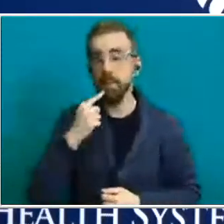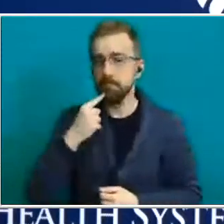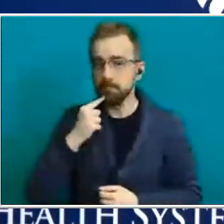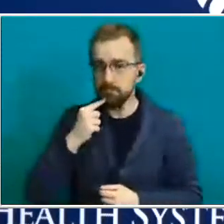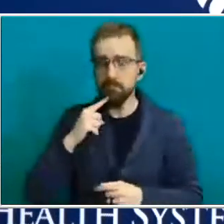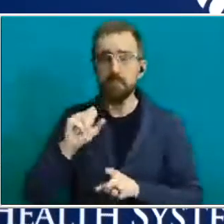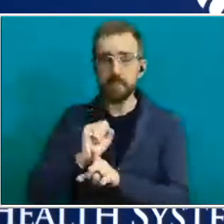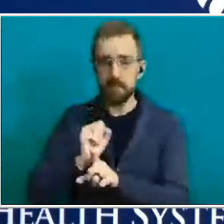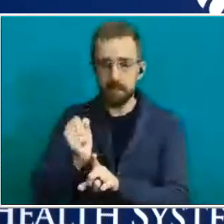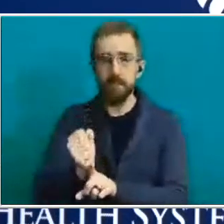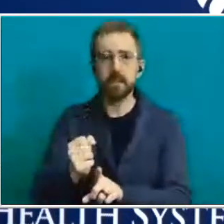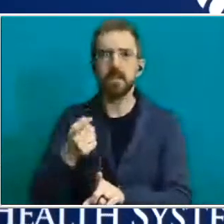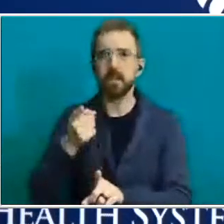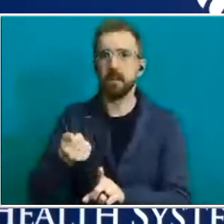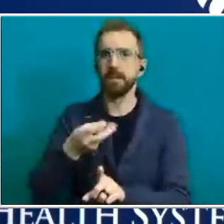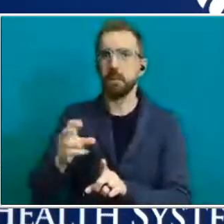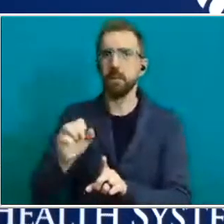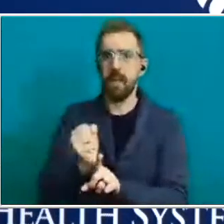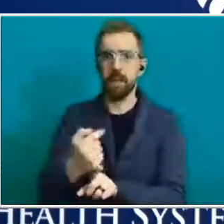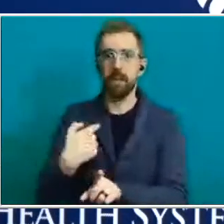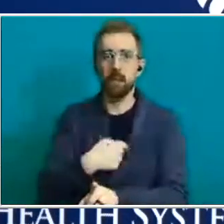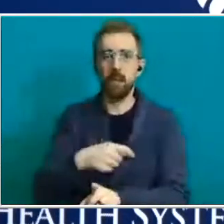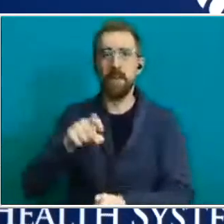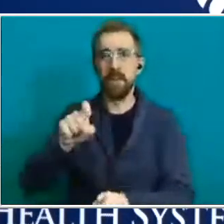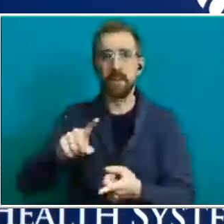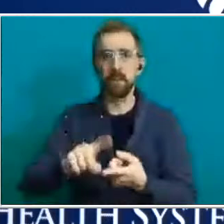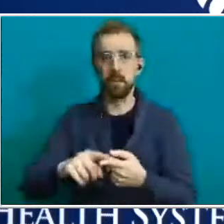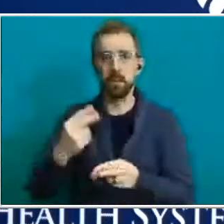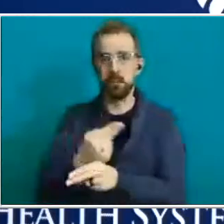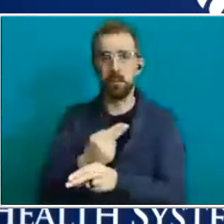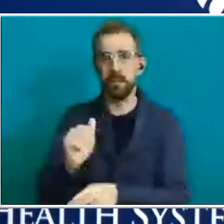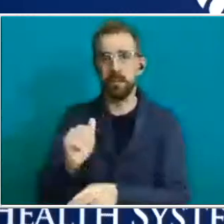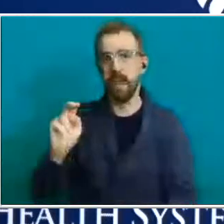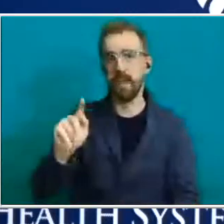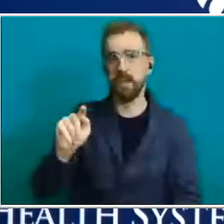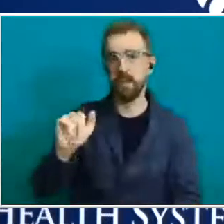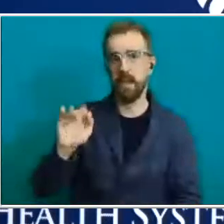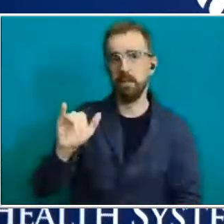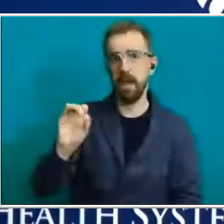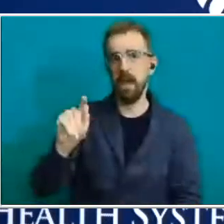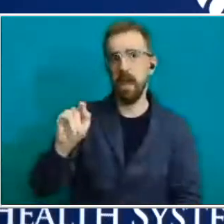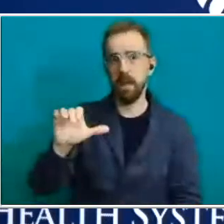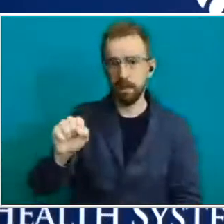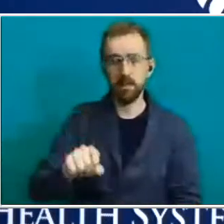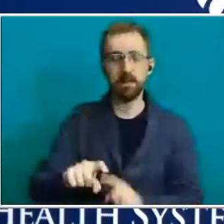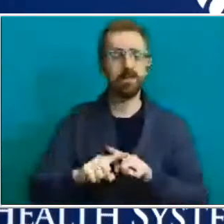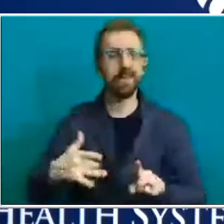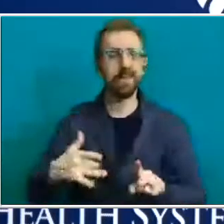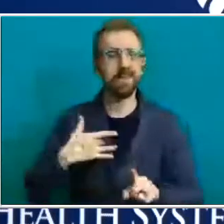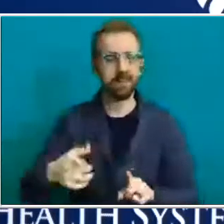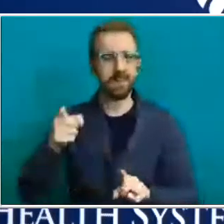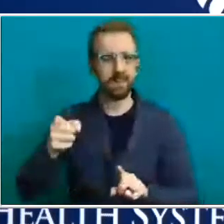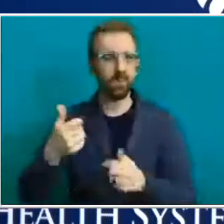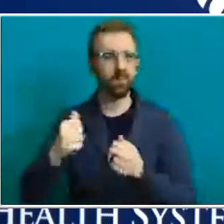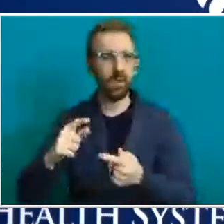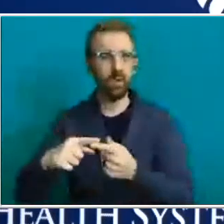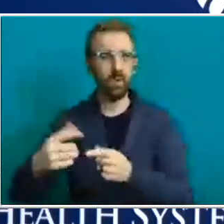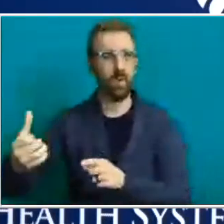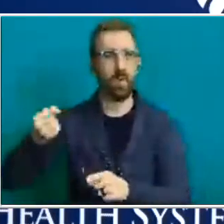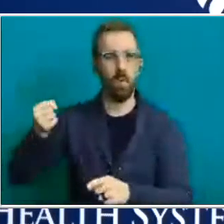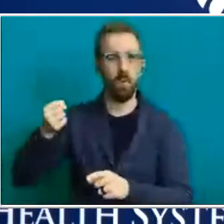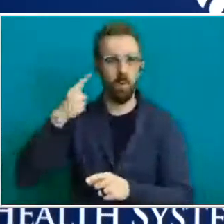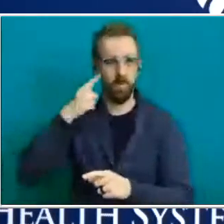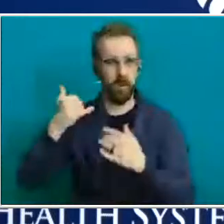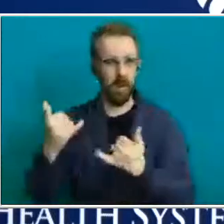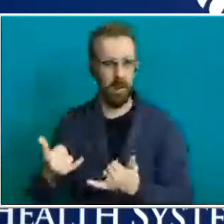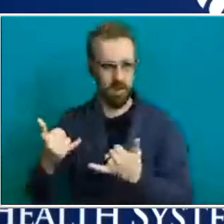very few cases, do we need to use antibiotics, but in generally, those are being tried to be avoided. But again, if you have